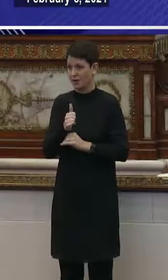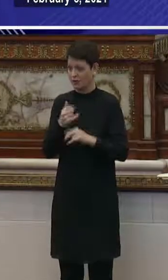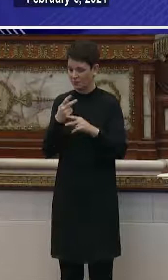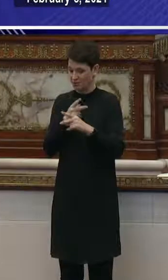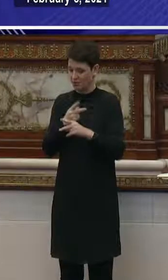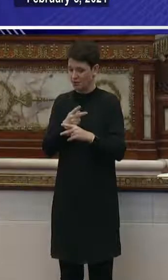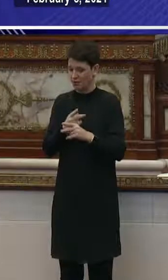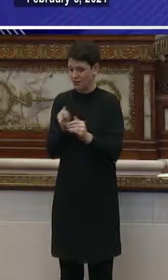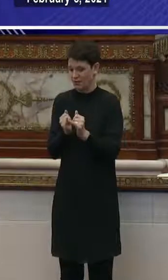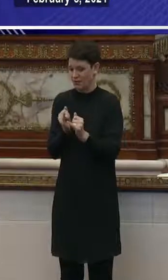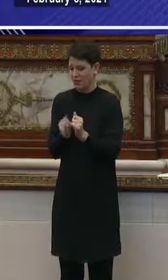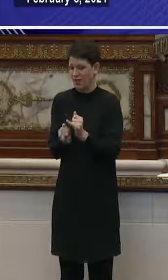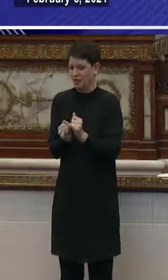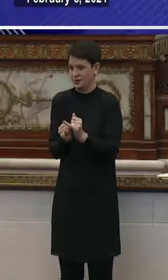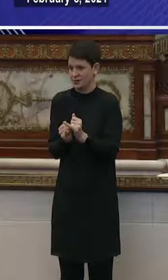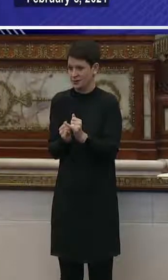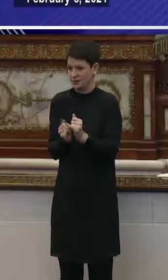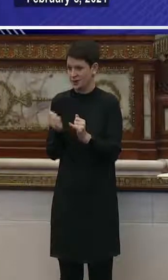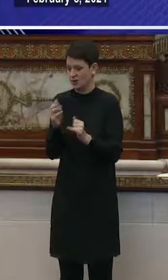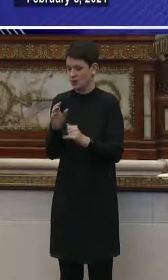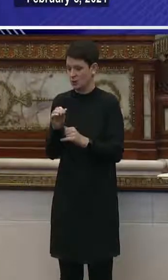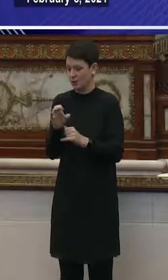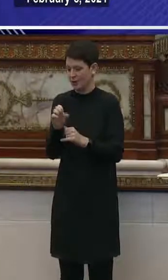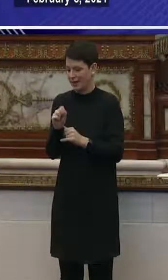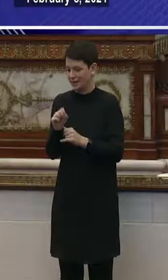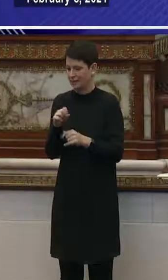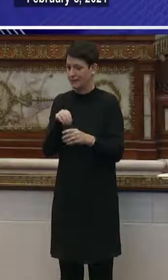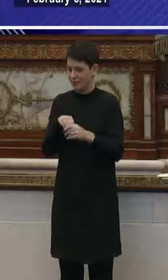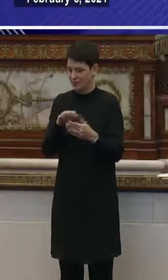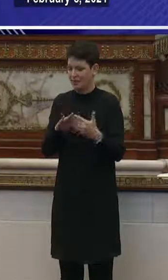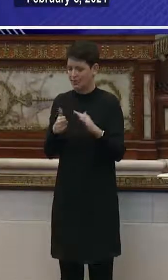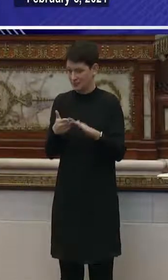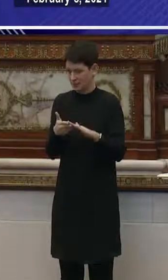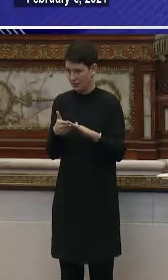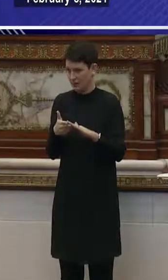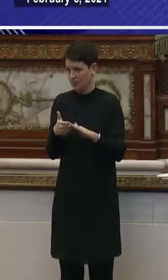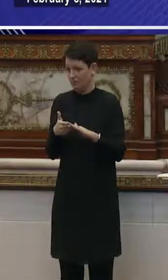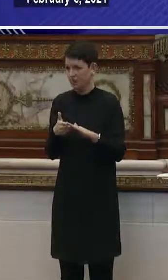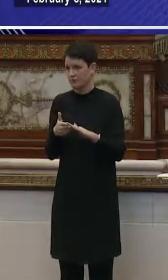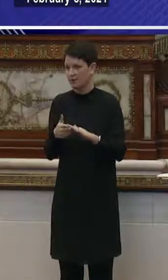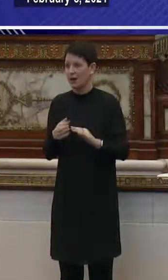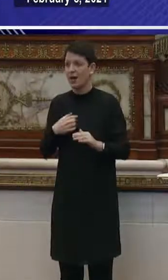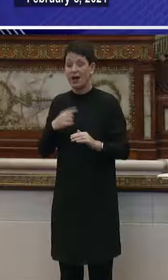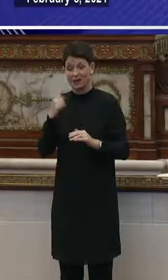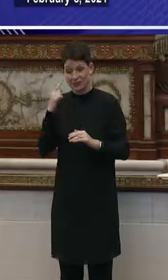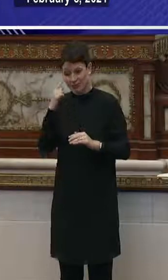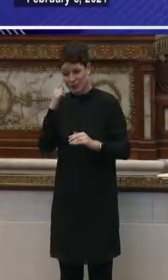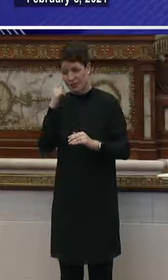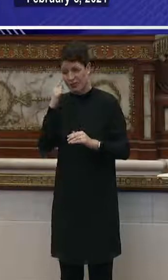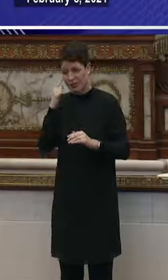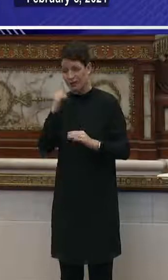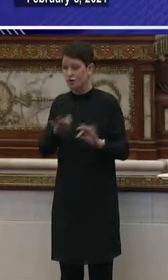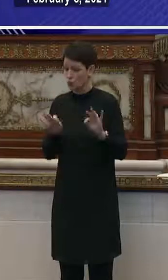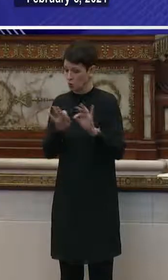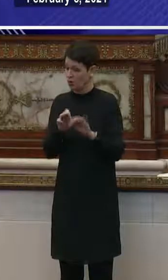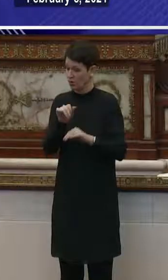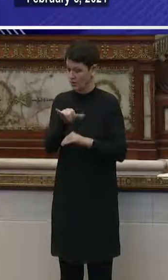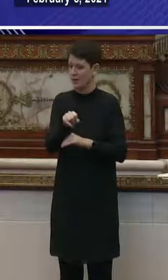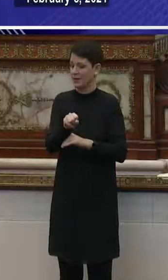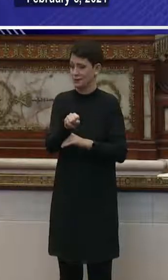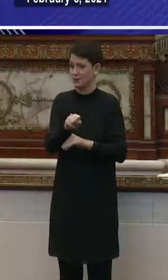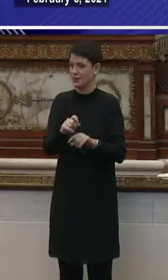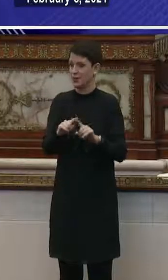last few cases in the city. And so I do think that is worthwhile. But